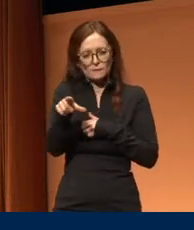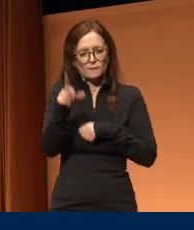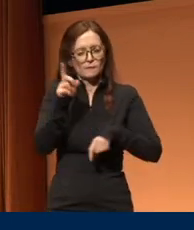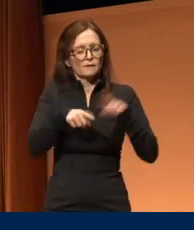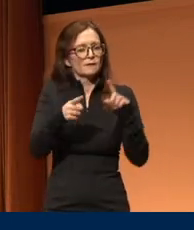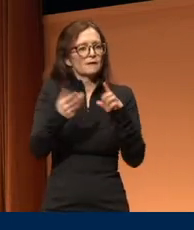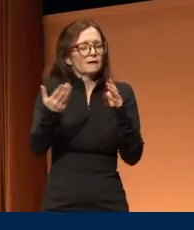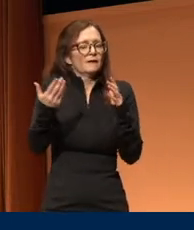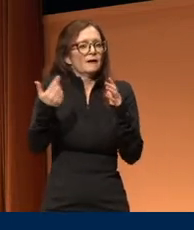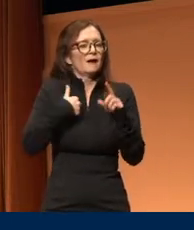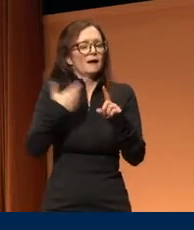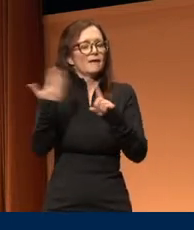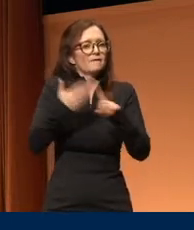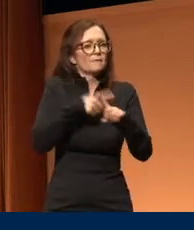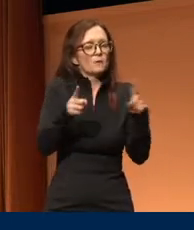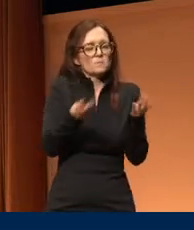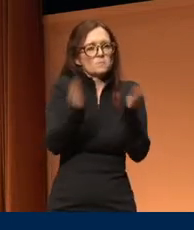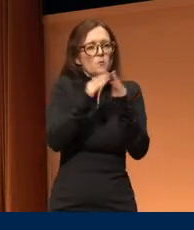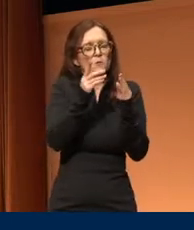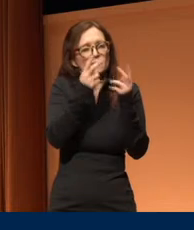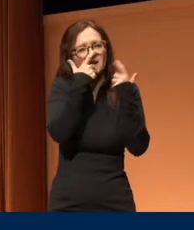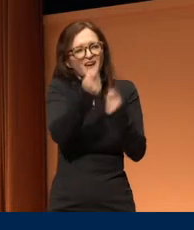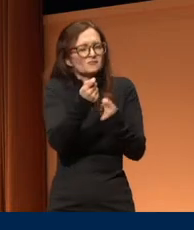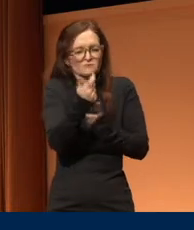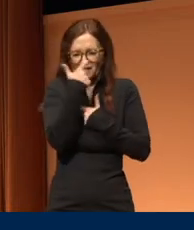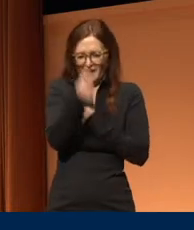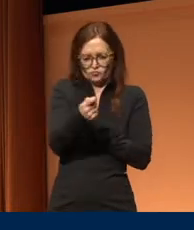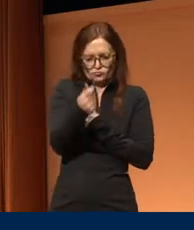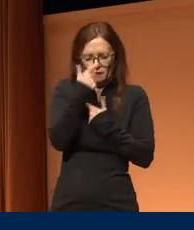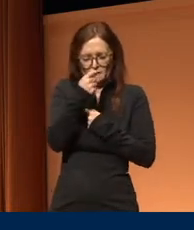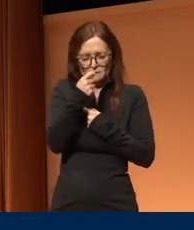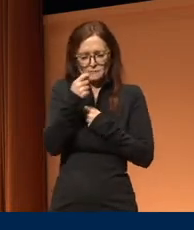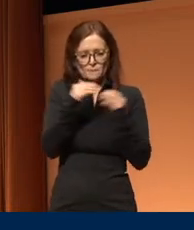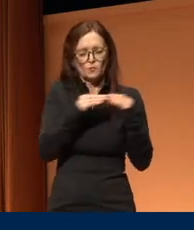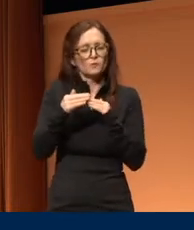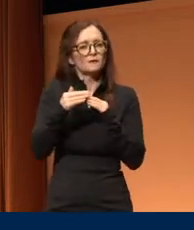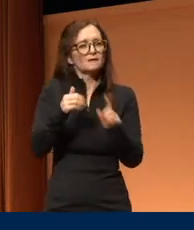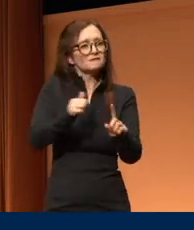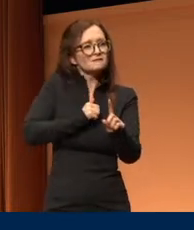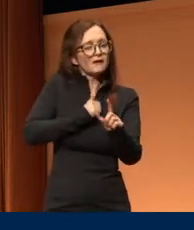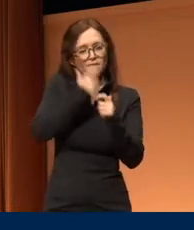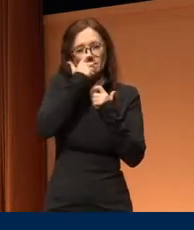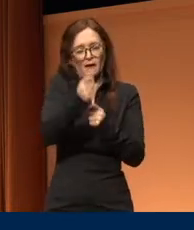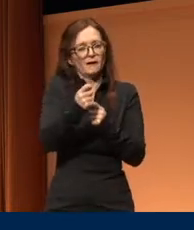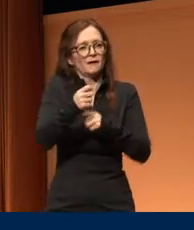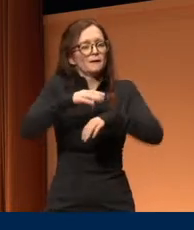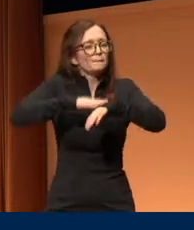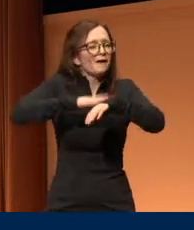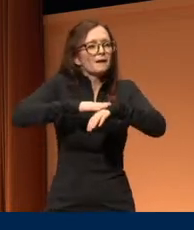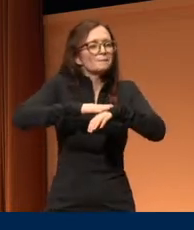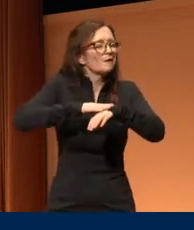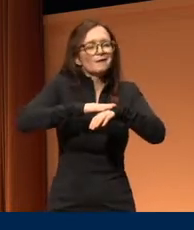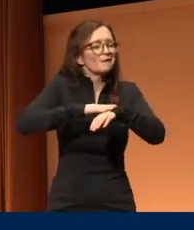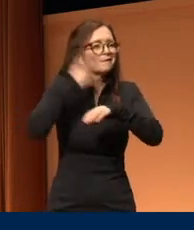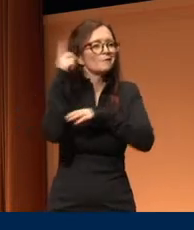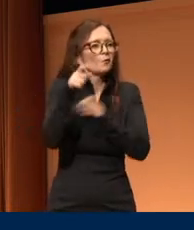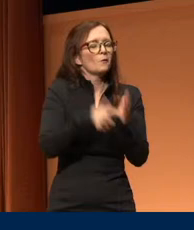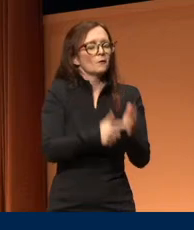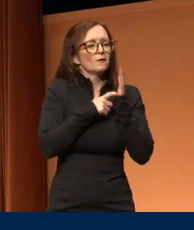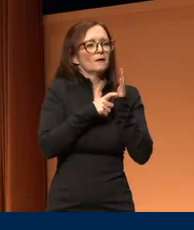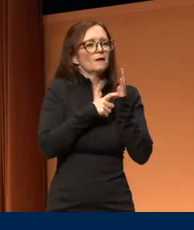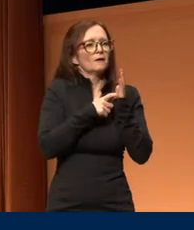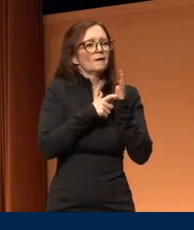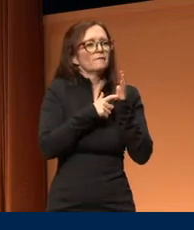me that some form of rational self-interest was all it took. Self-interest, after all, seemed a minimally demanding requirement, one compatible